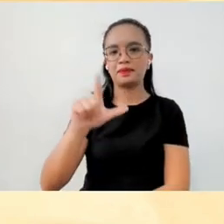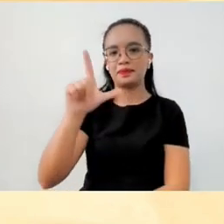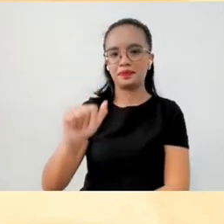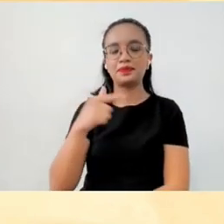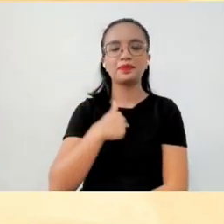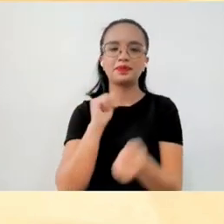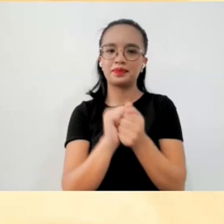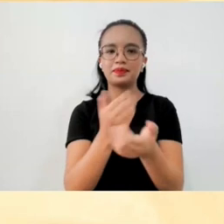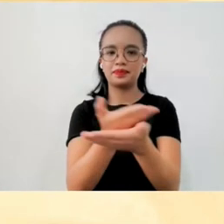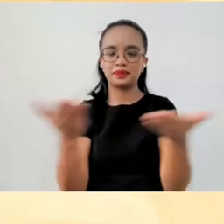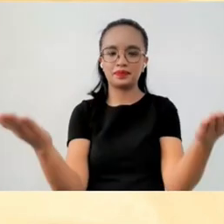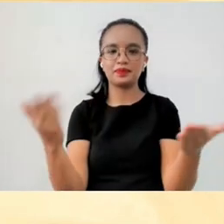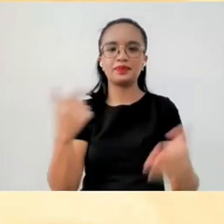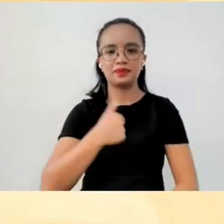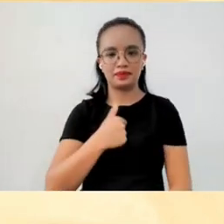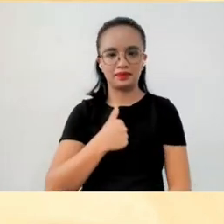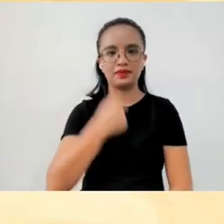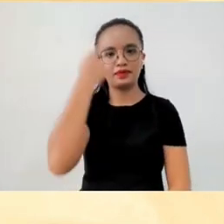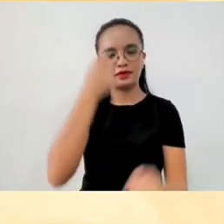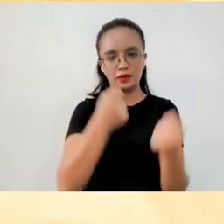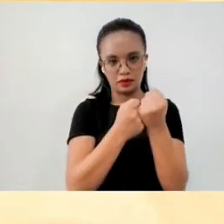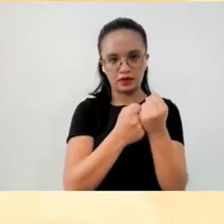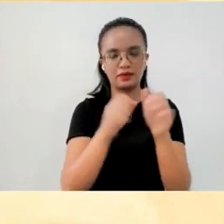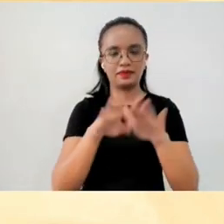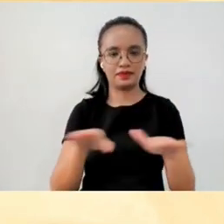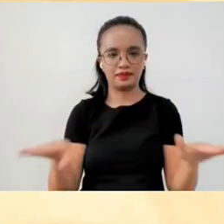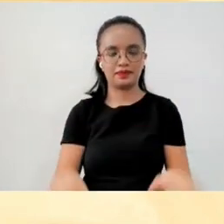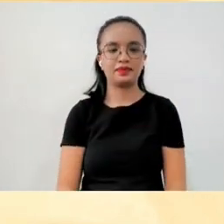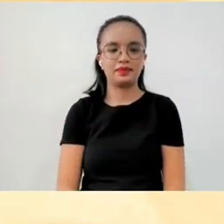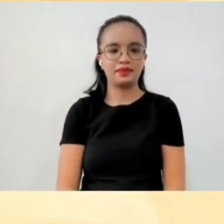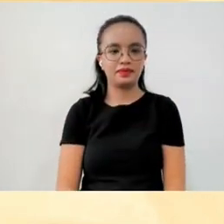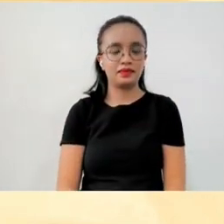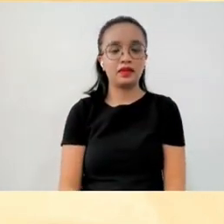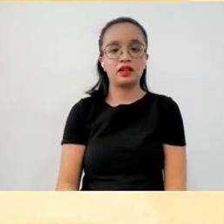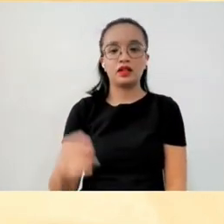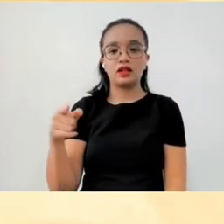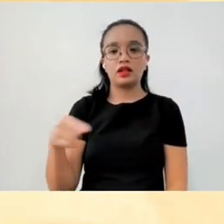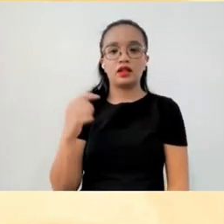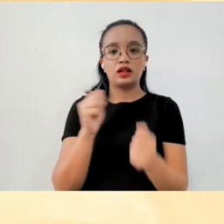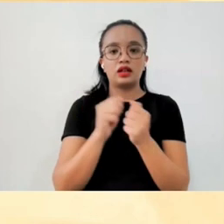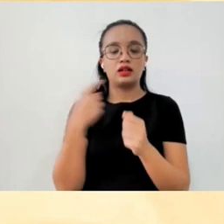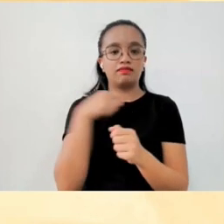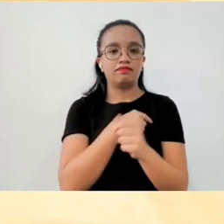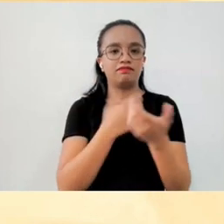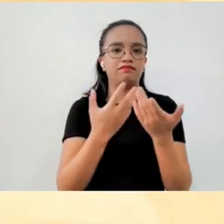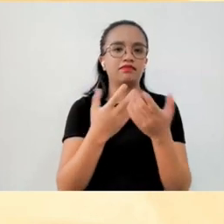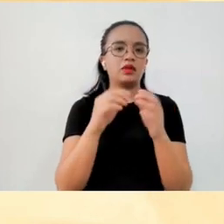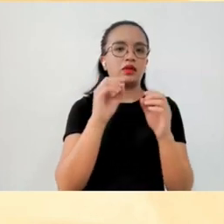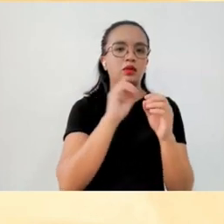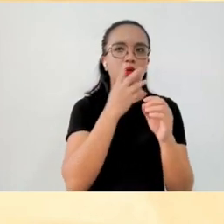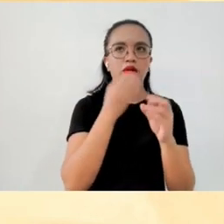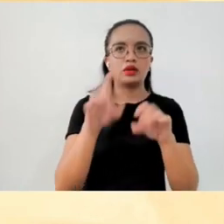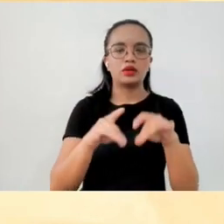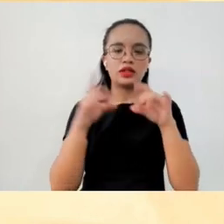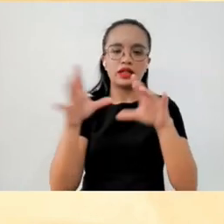in pledging Ako Para sa Bata. On behalf of the Australian Aid, UNICEF, and the Child Protection